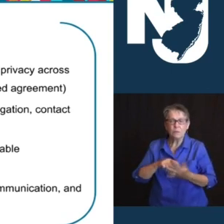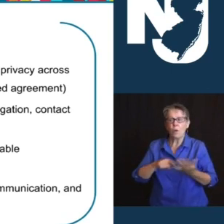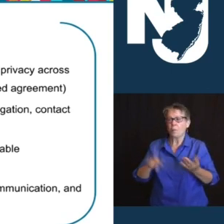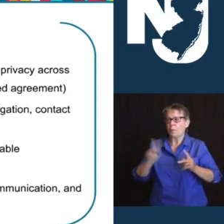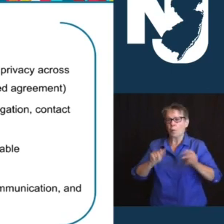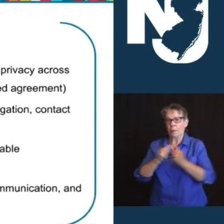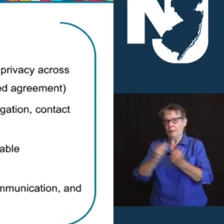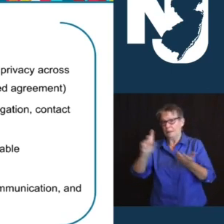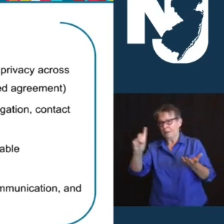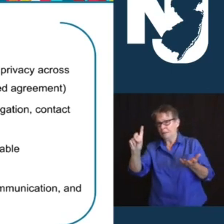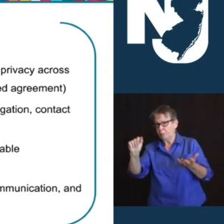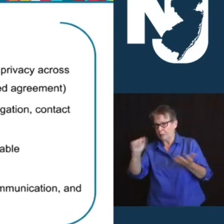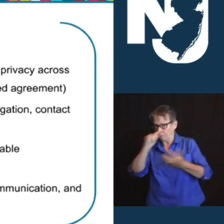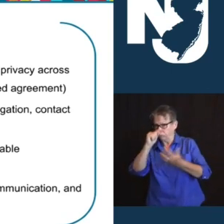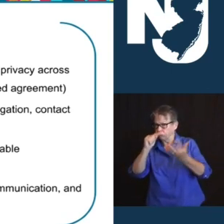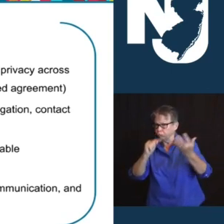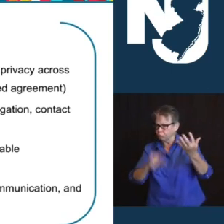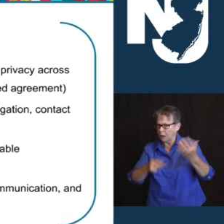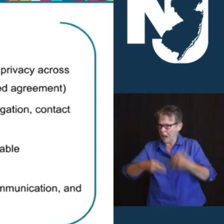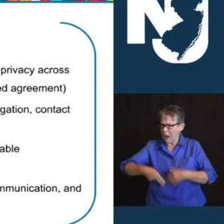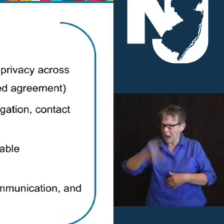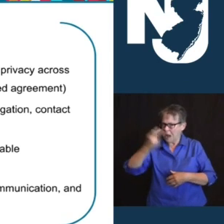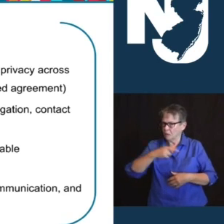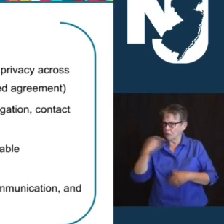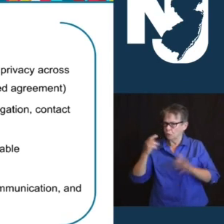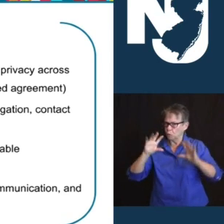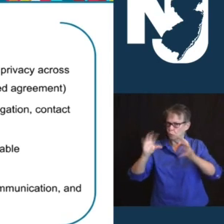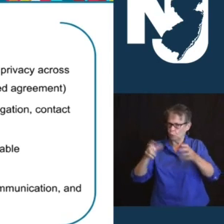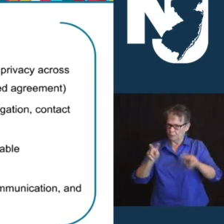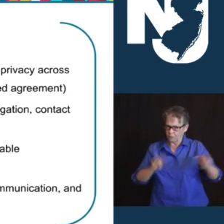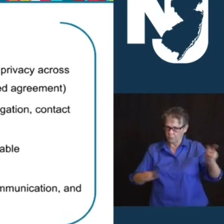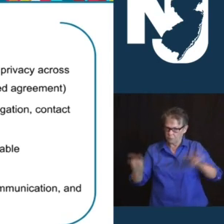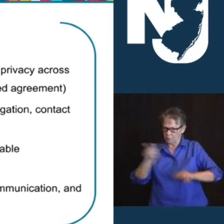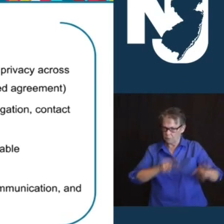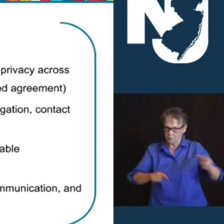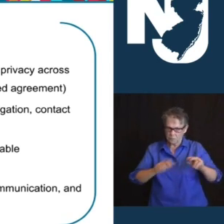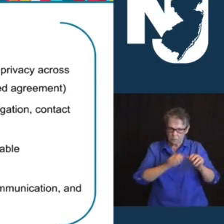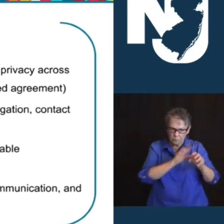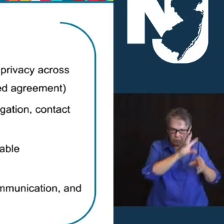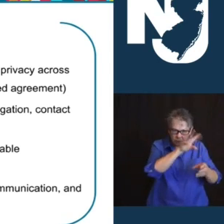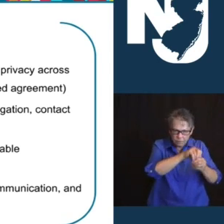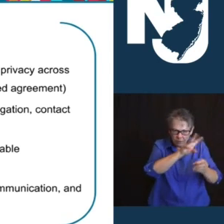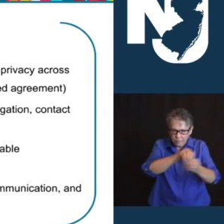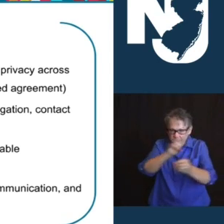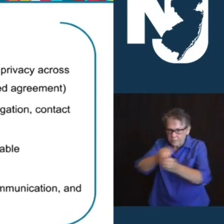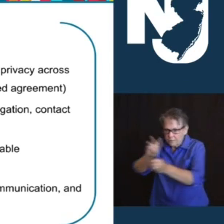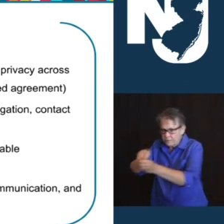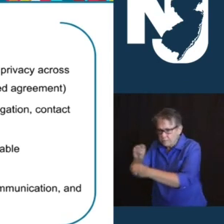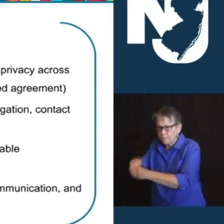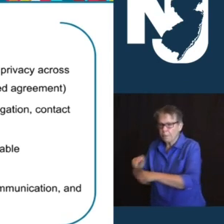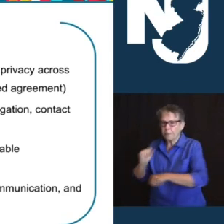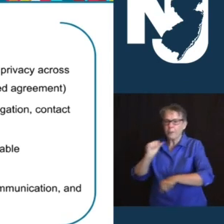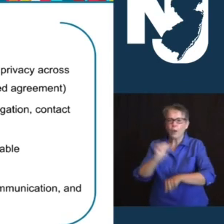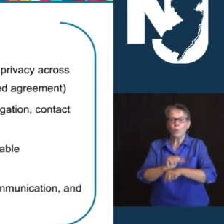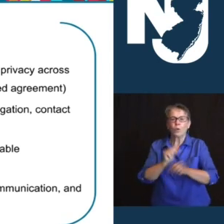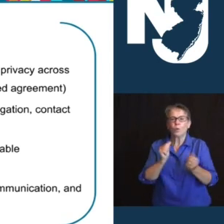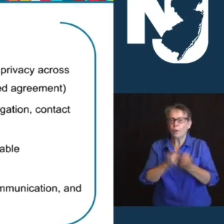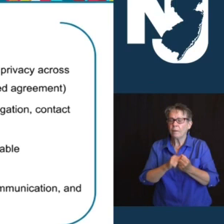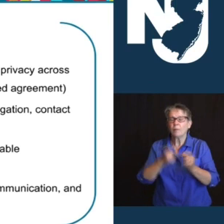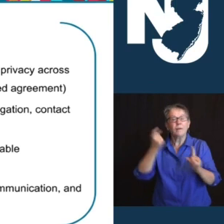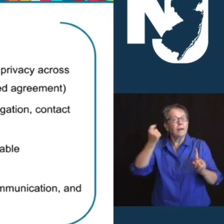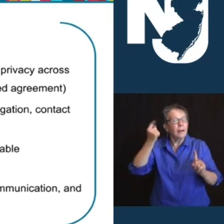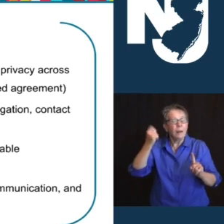importance of privacy across all contact tracer interactions, covering New Jersey's public health and privacy laws